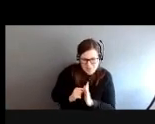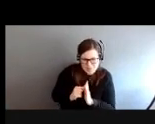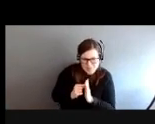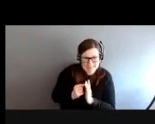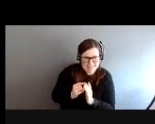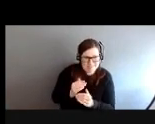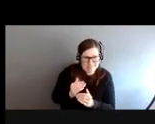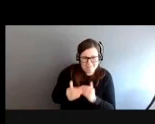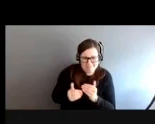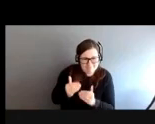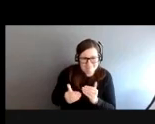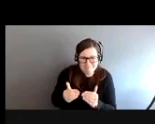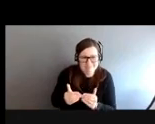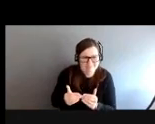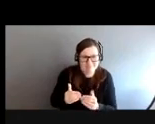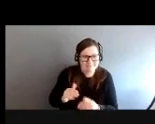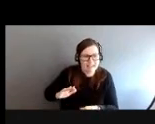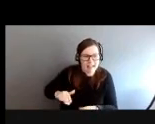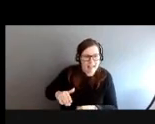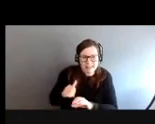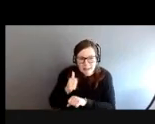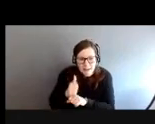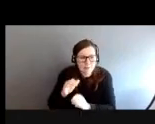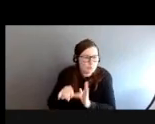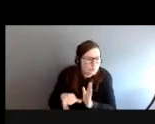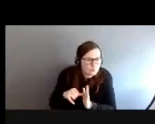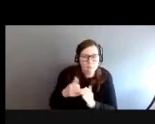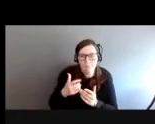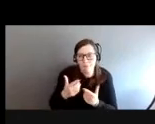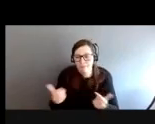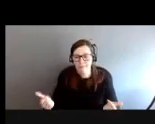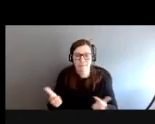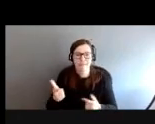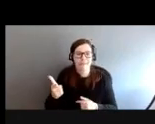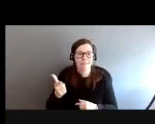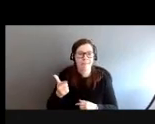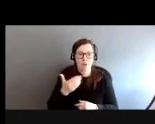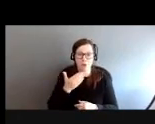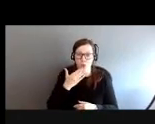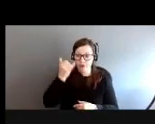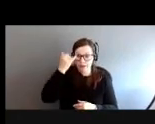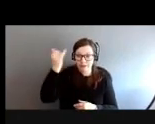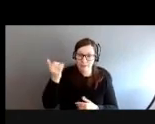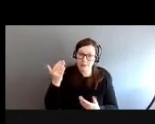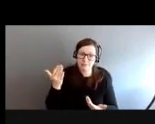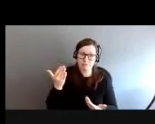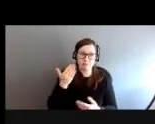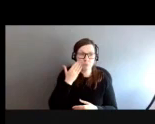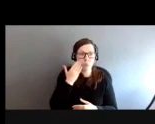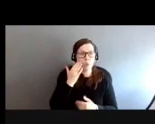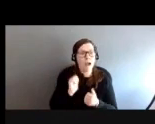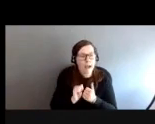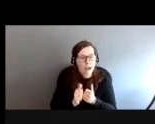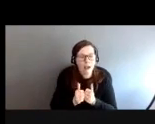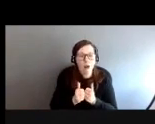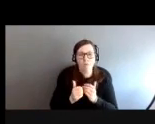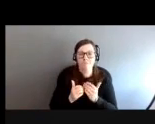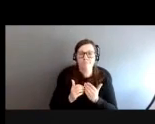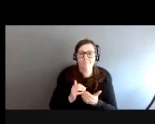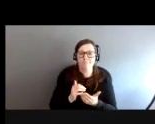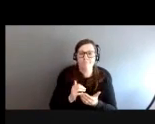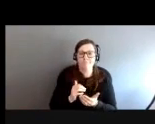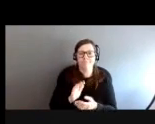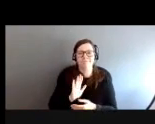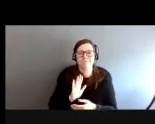video. Introduction, the message, how can I kind of give it a flow? And some of those templates will give you those tips as well.